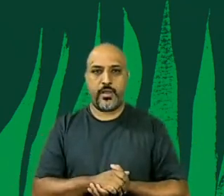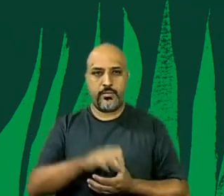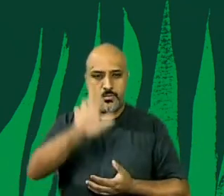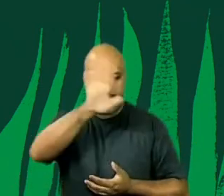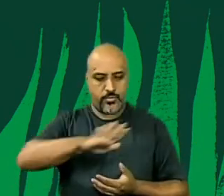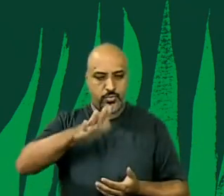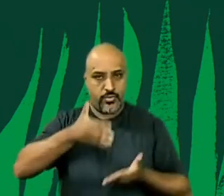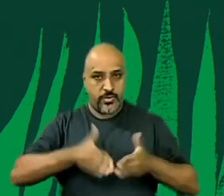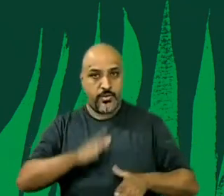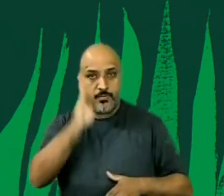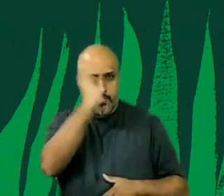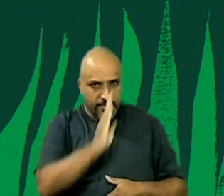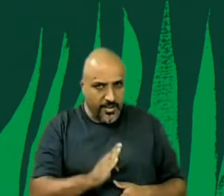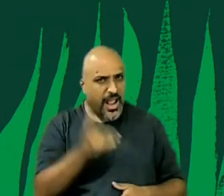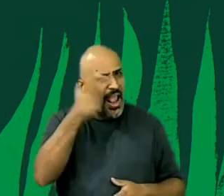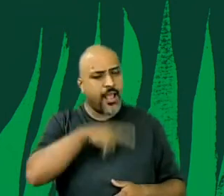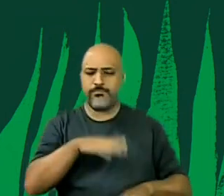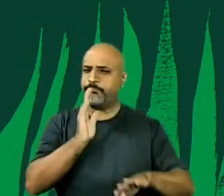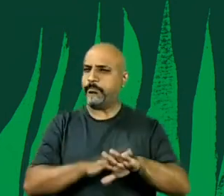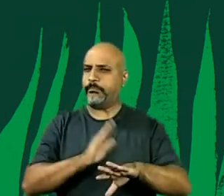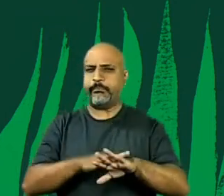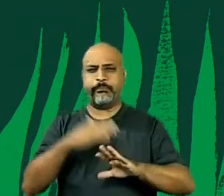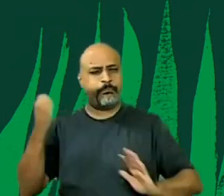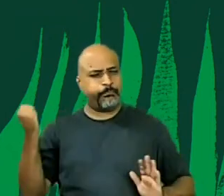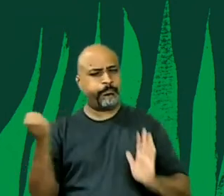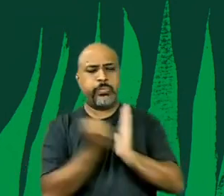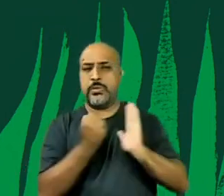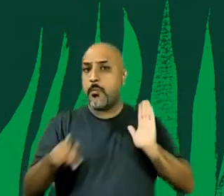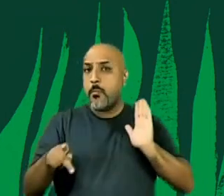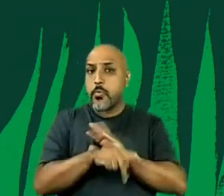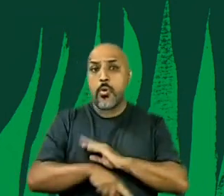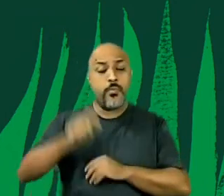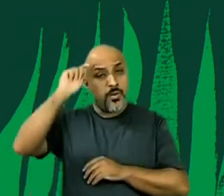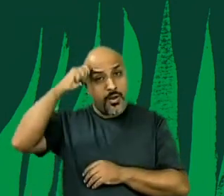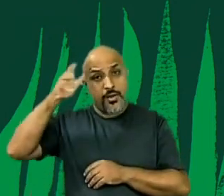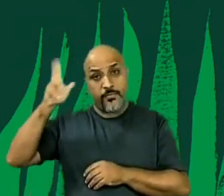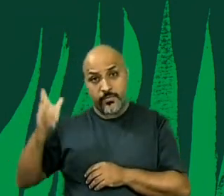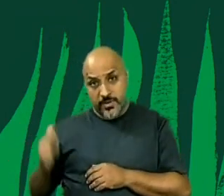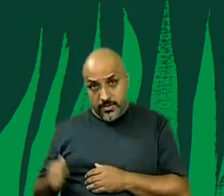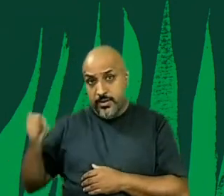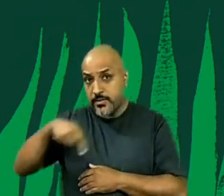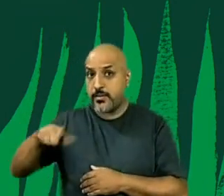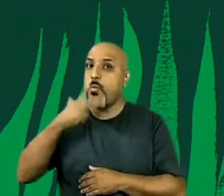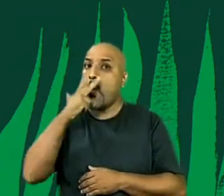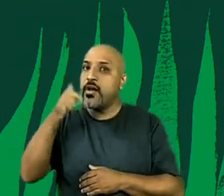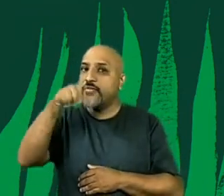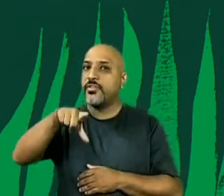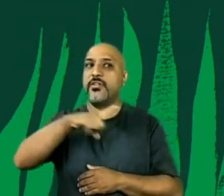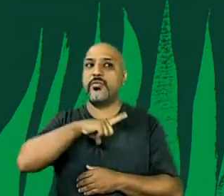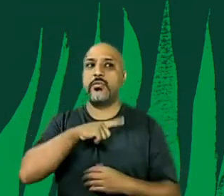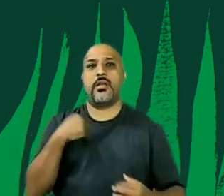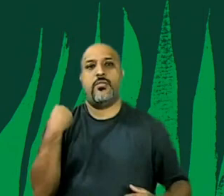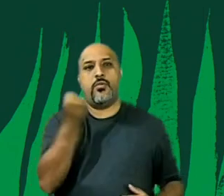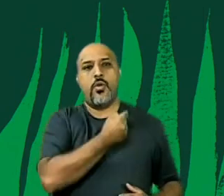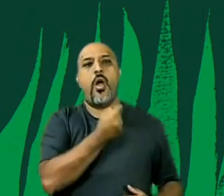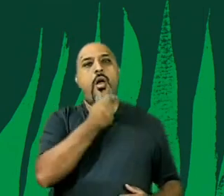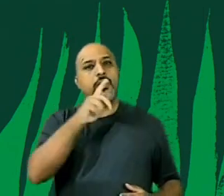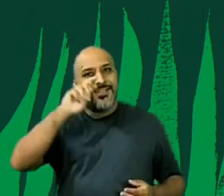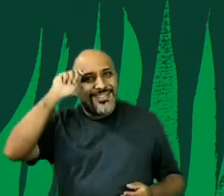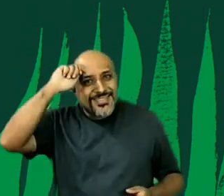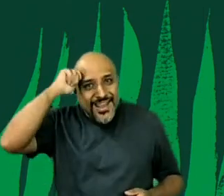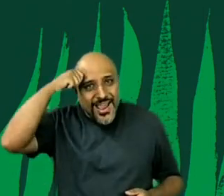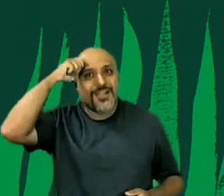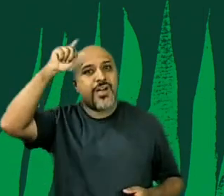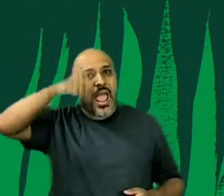the Brazilian nationality is profoundly marked by Africa, and in the case of